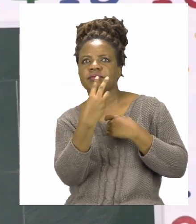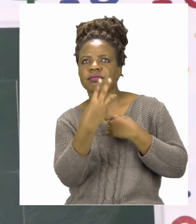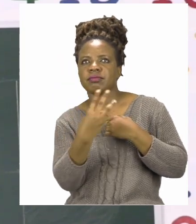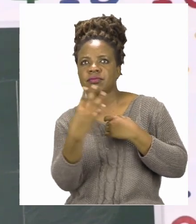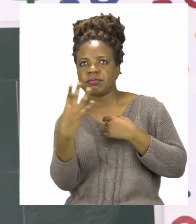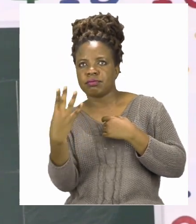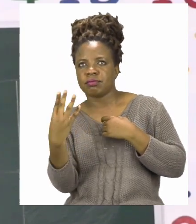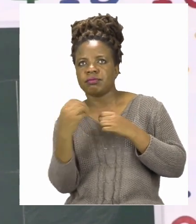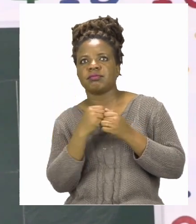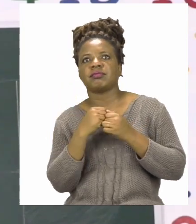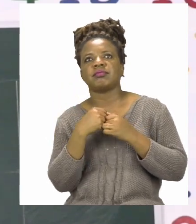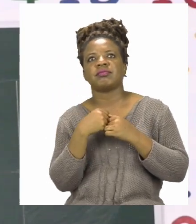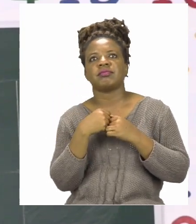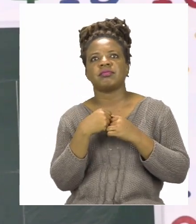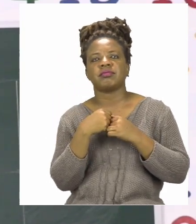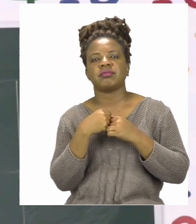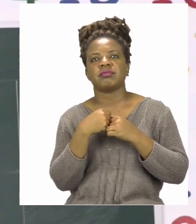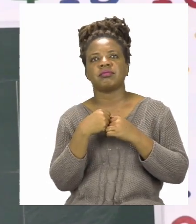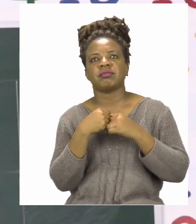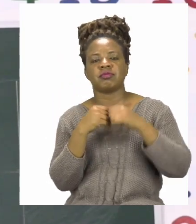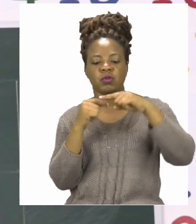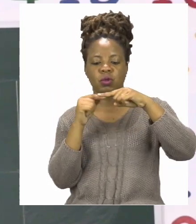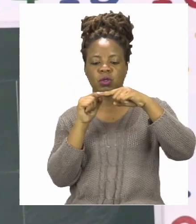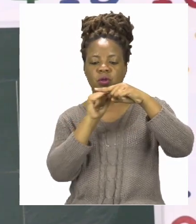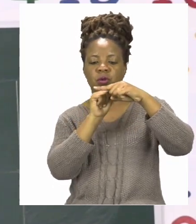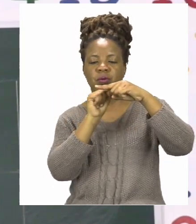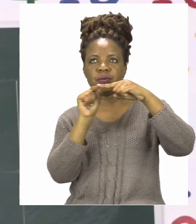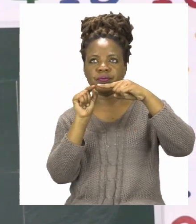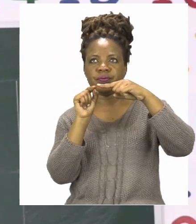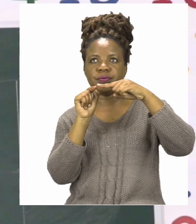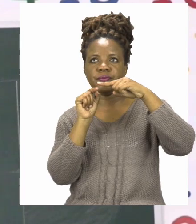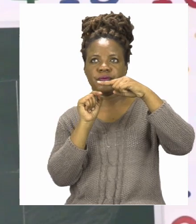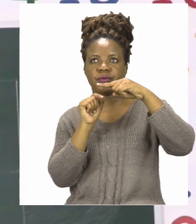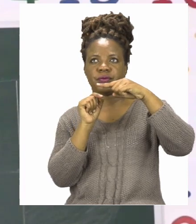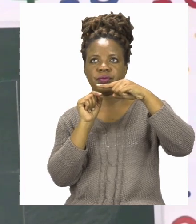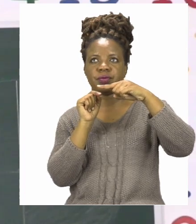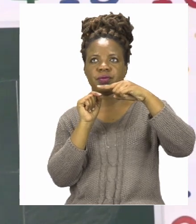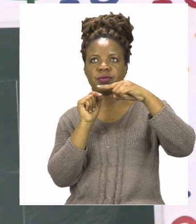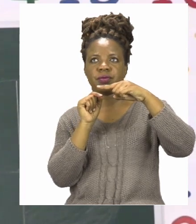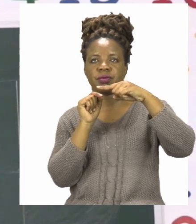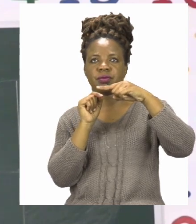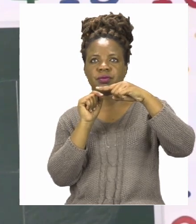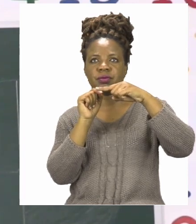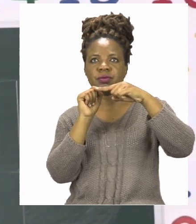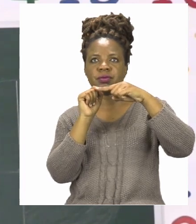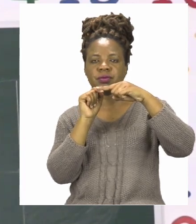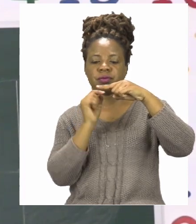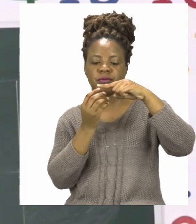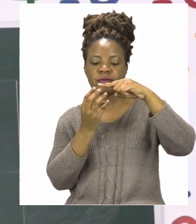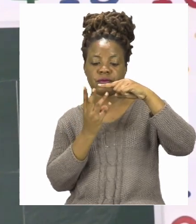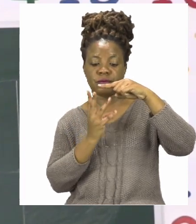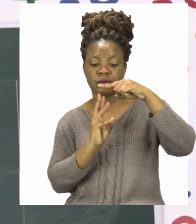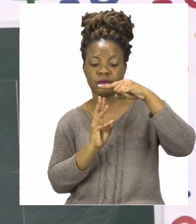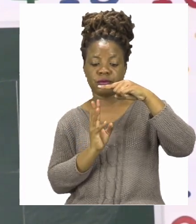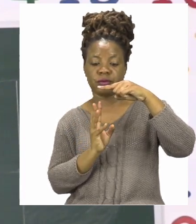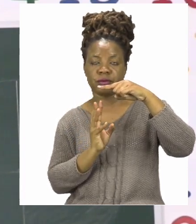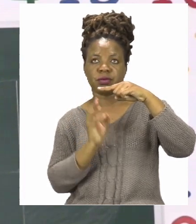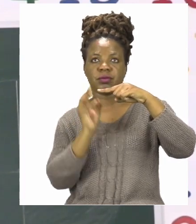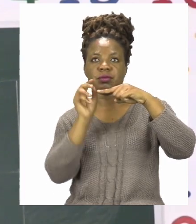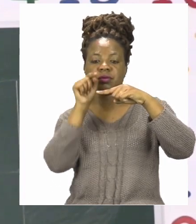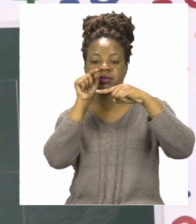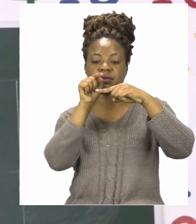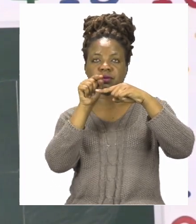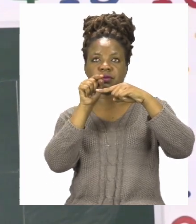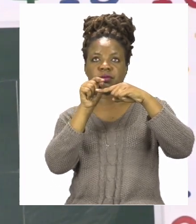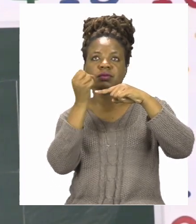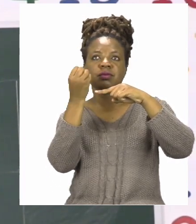And to write them, we put a line on top of our total and then we write how many we have that are